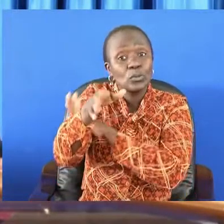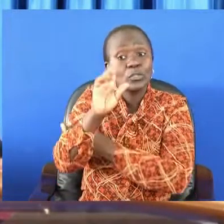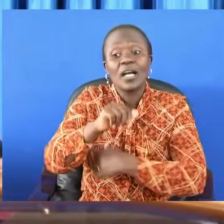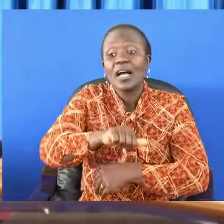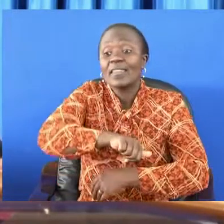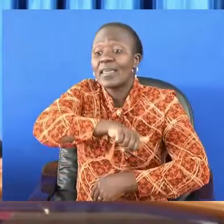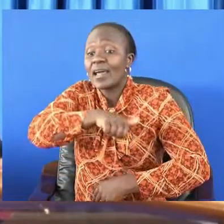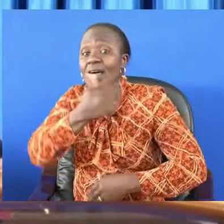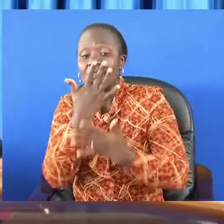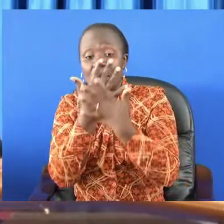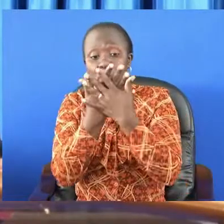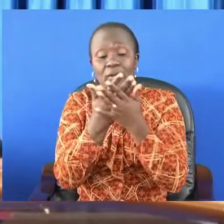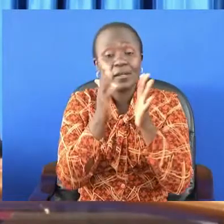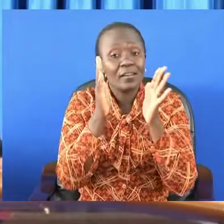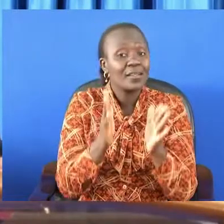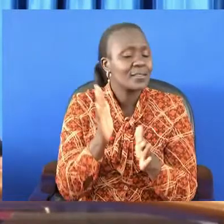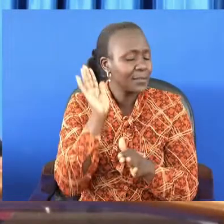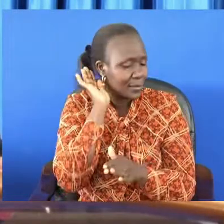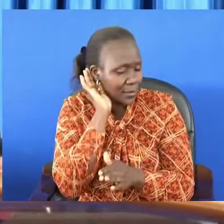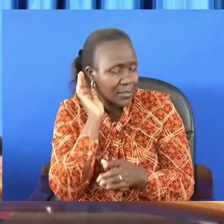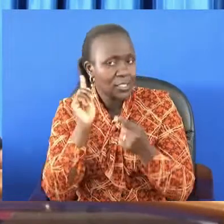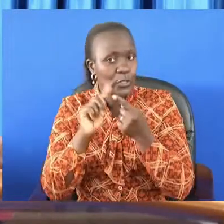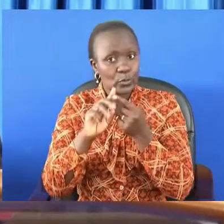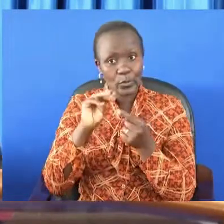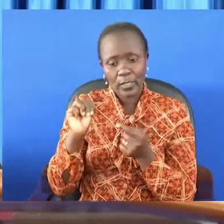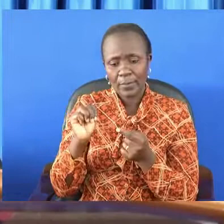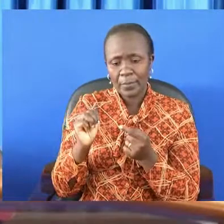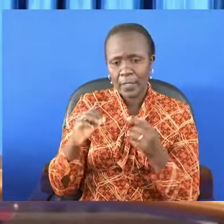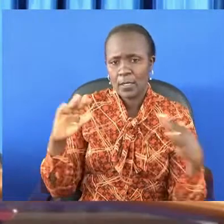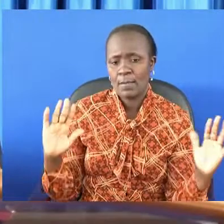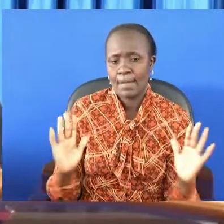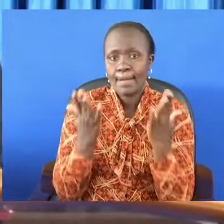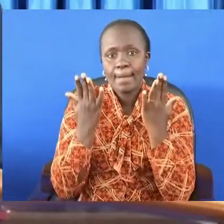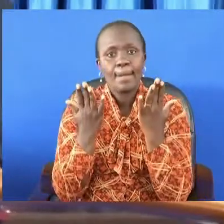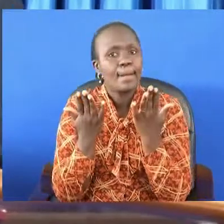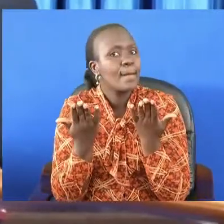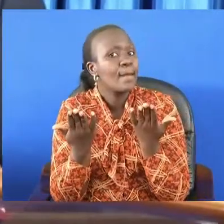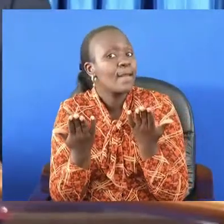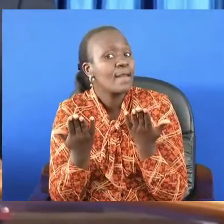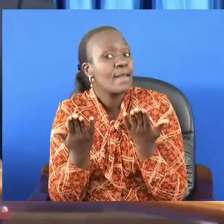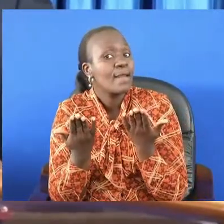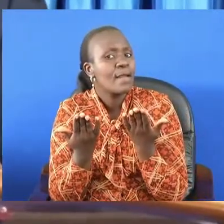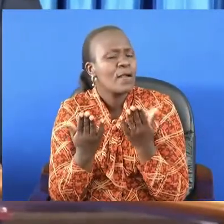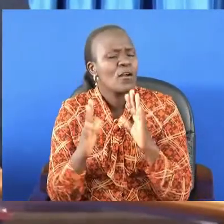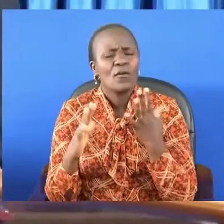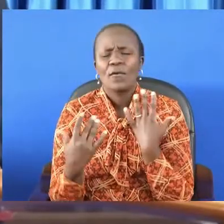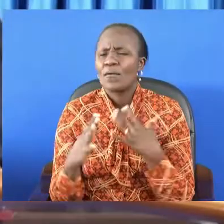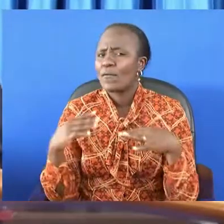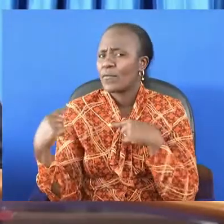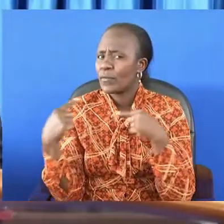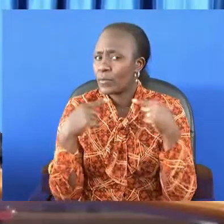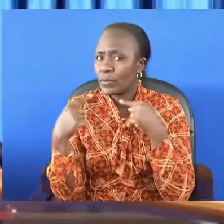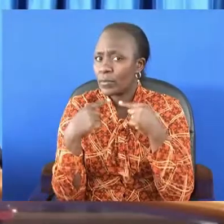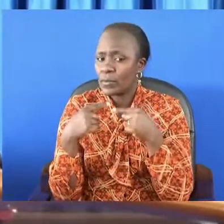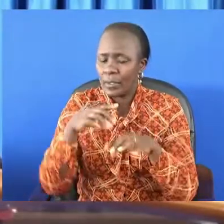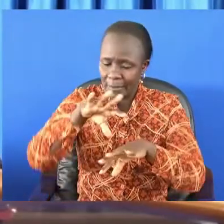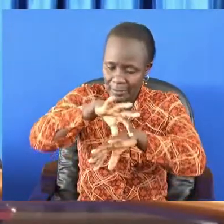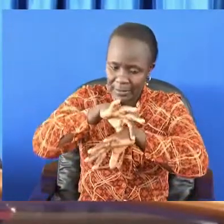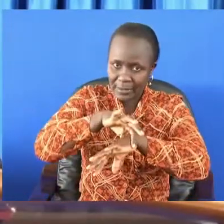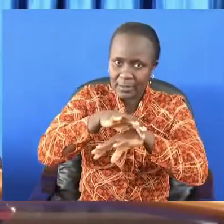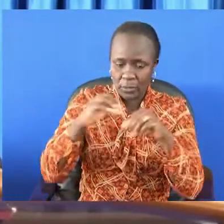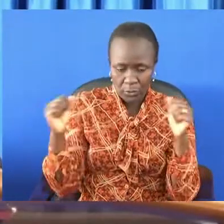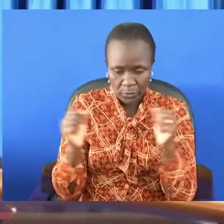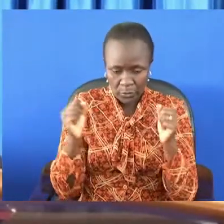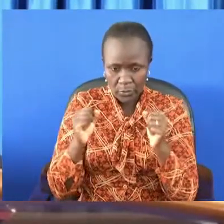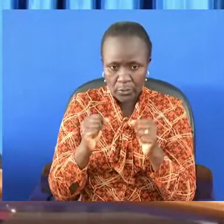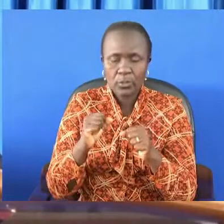other prisoners were listening to them. Suddenly there was such a violent earthquake